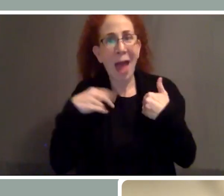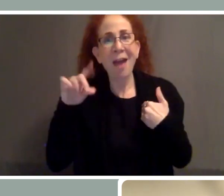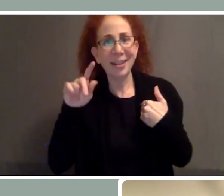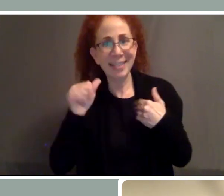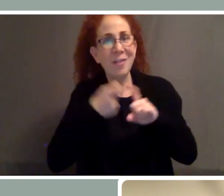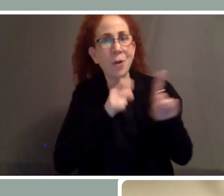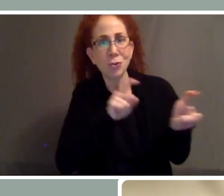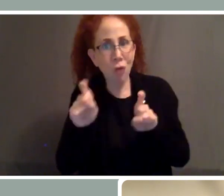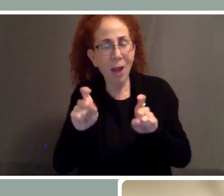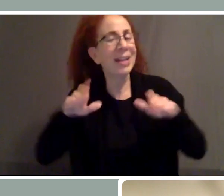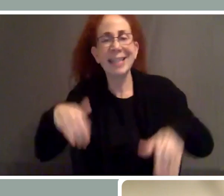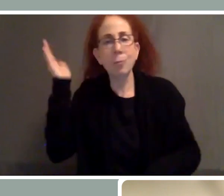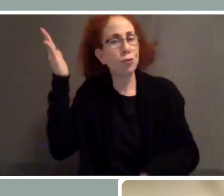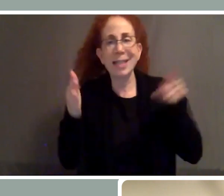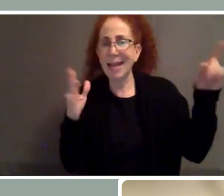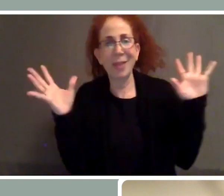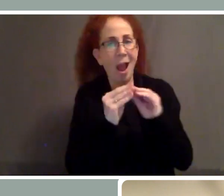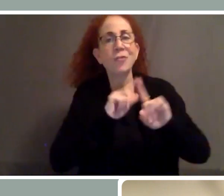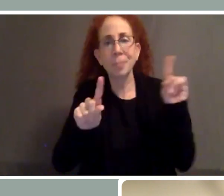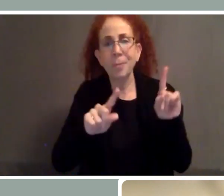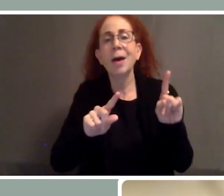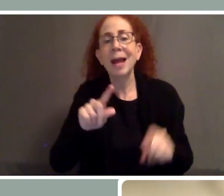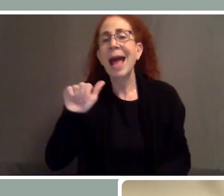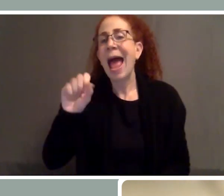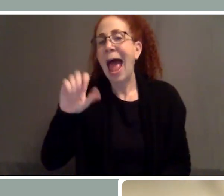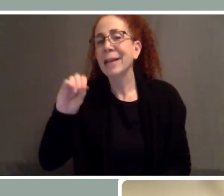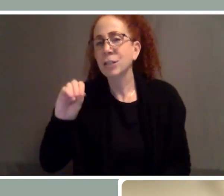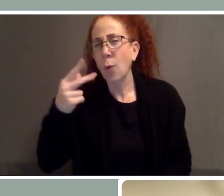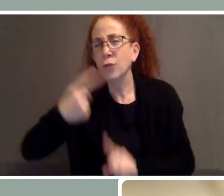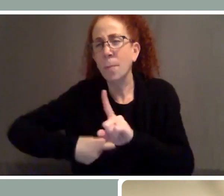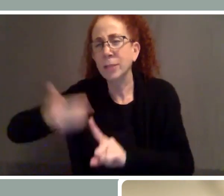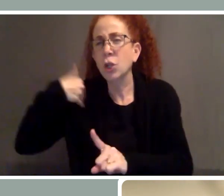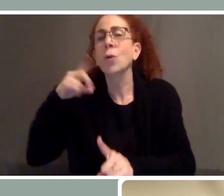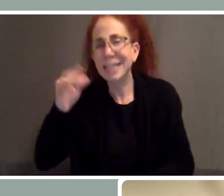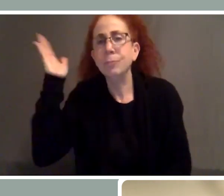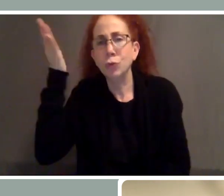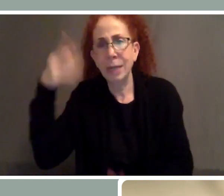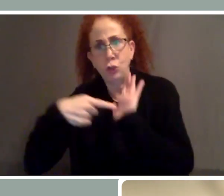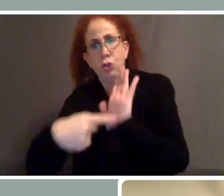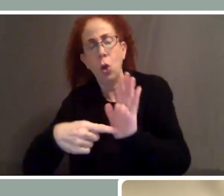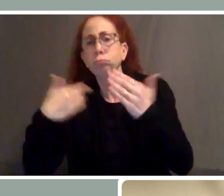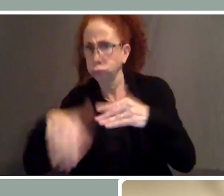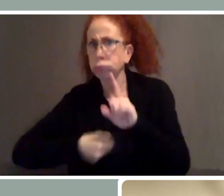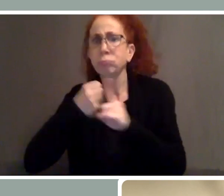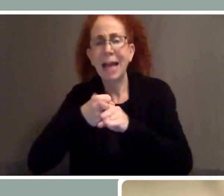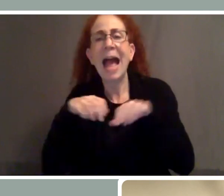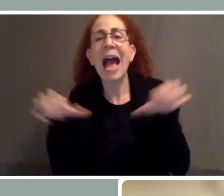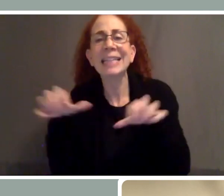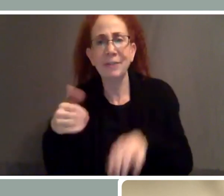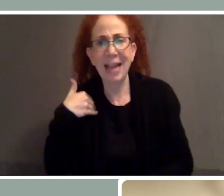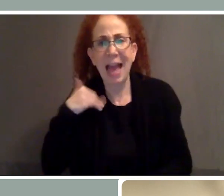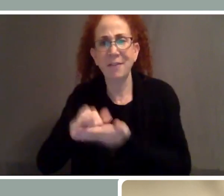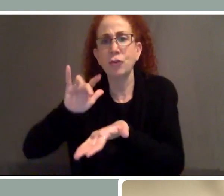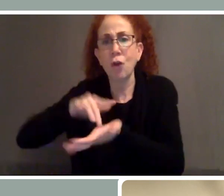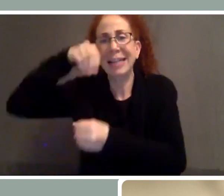that was not presented at San Antonio, was presented at ASCO a few months ago, where they showed significant activity of that drug